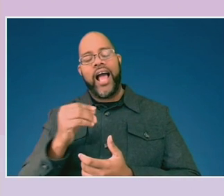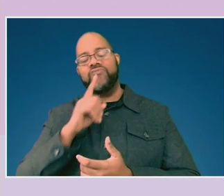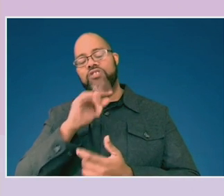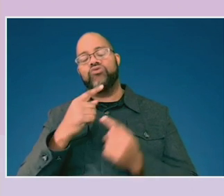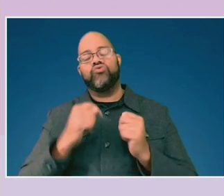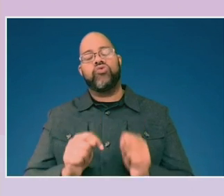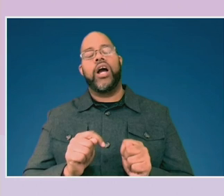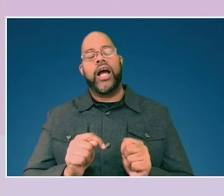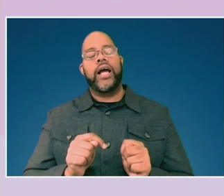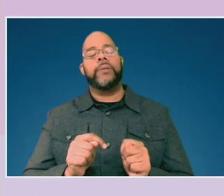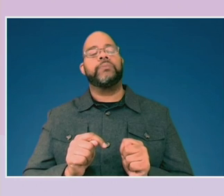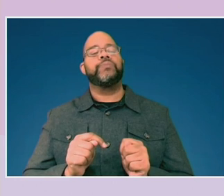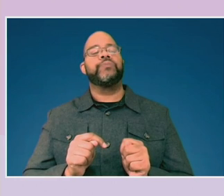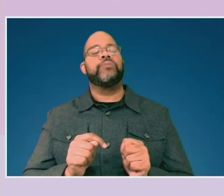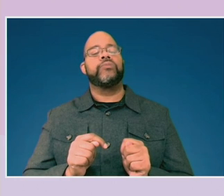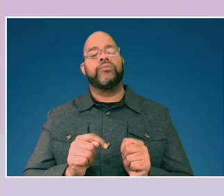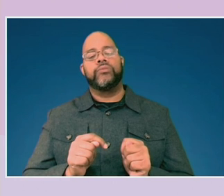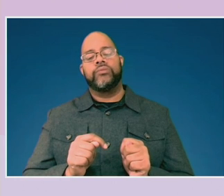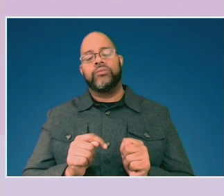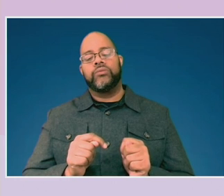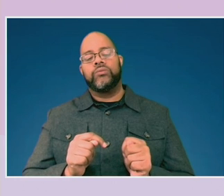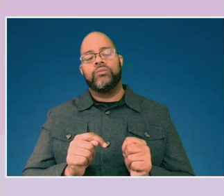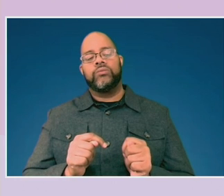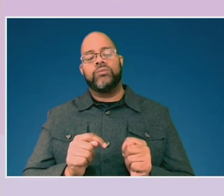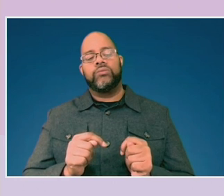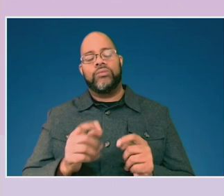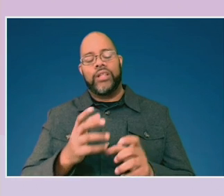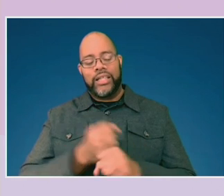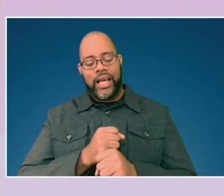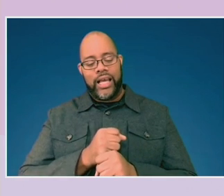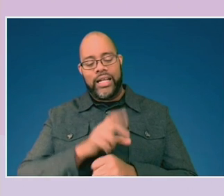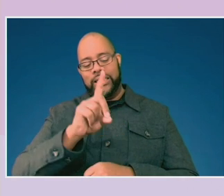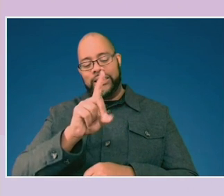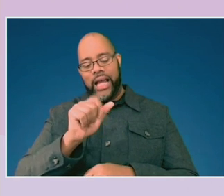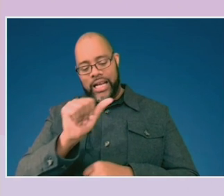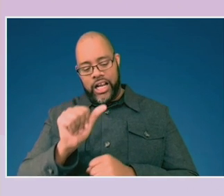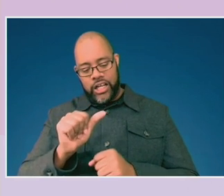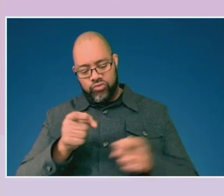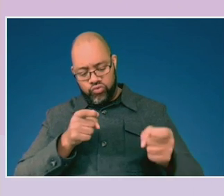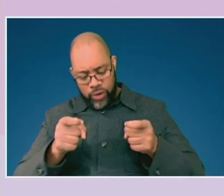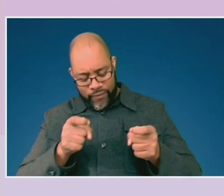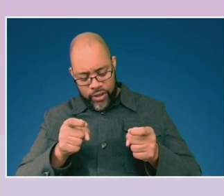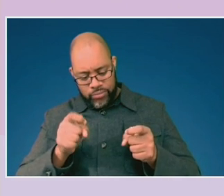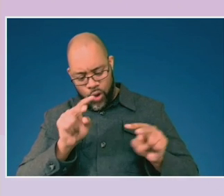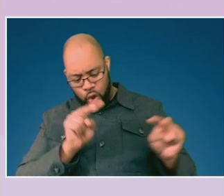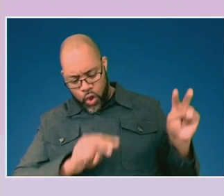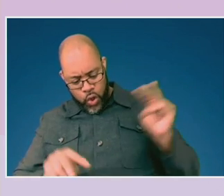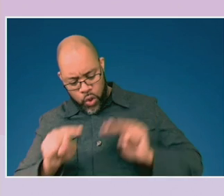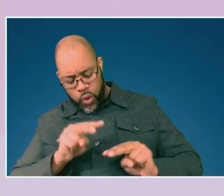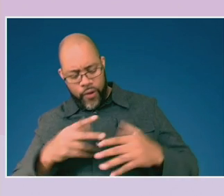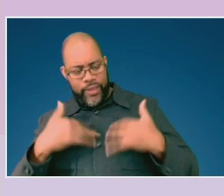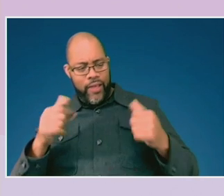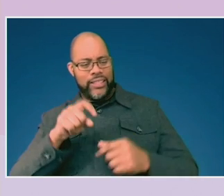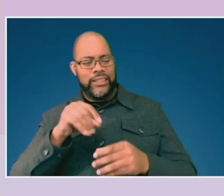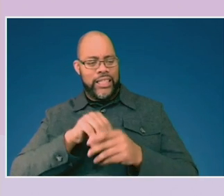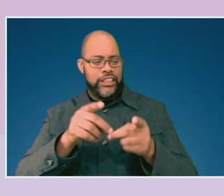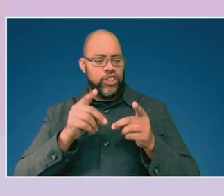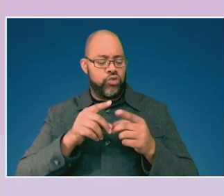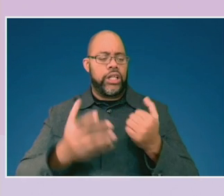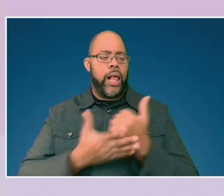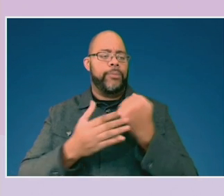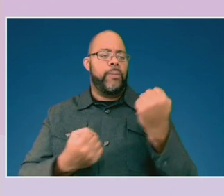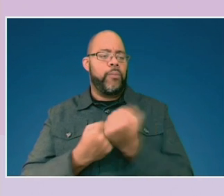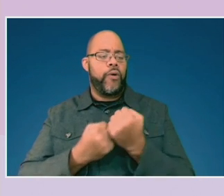take a very data-driven look at the health needs in the district to help support the